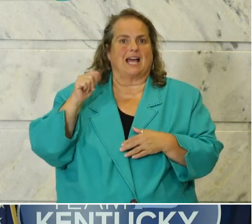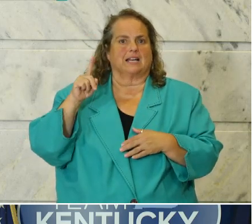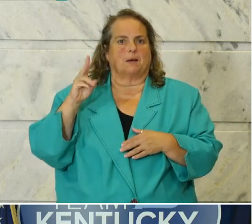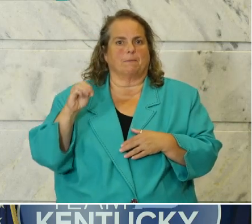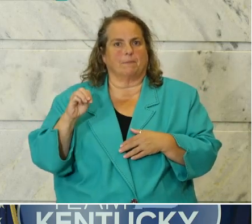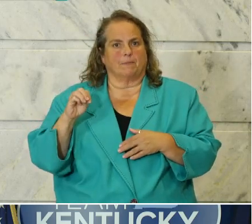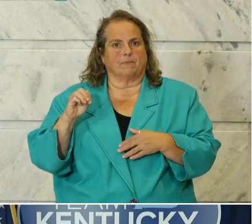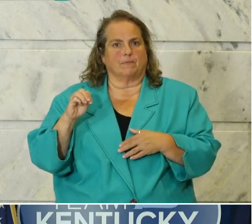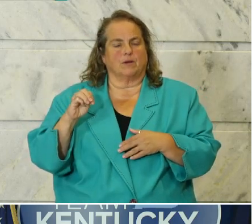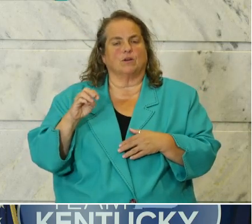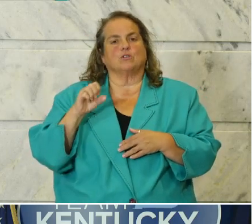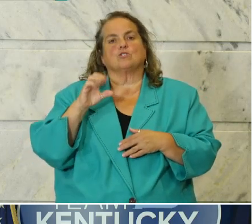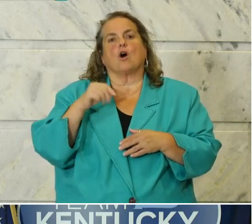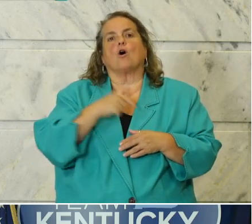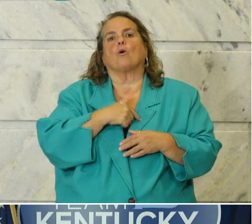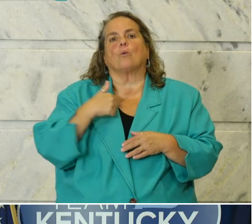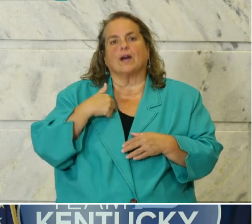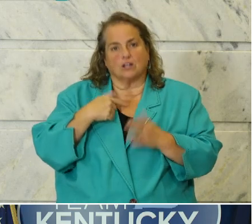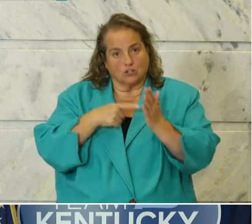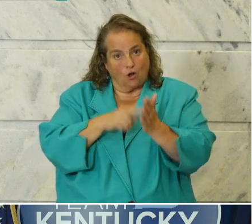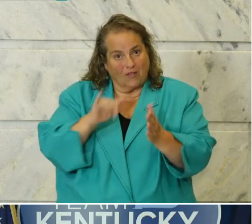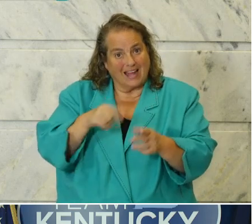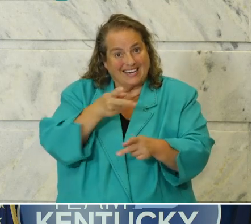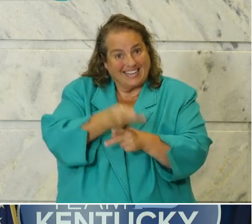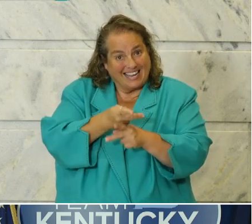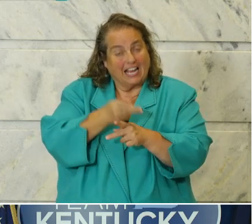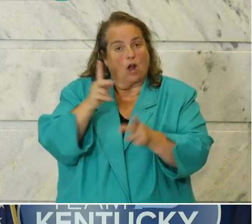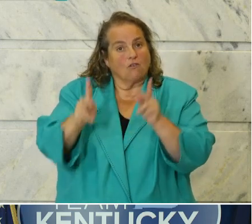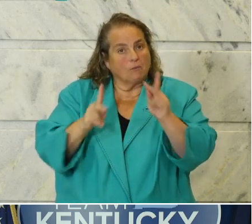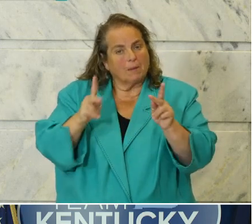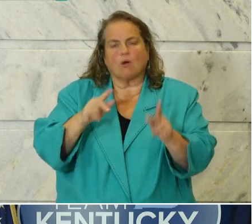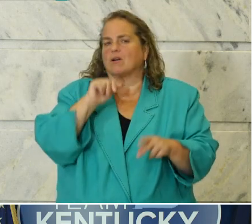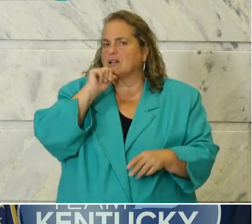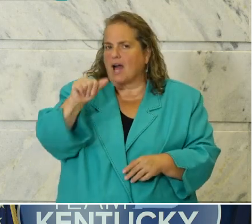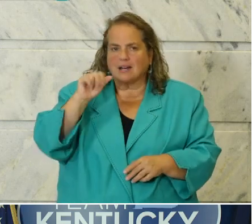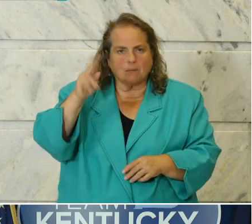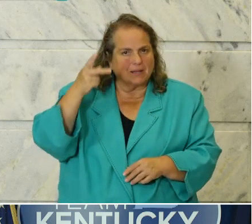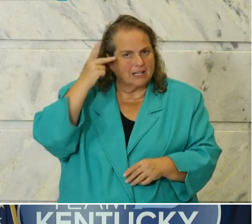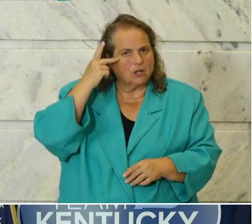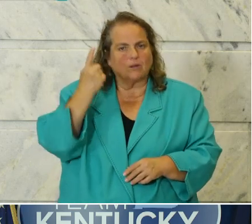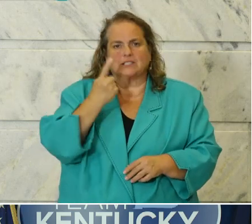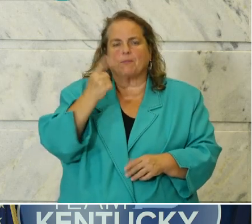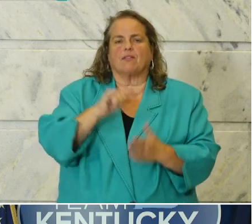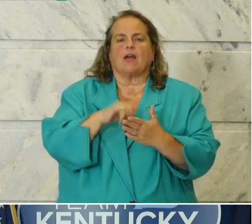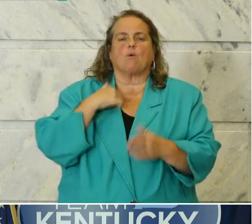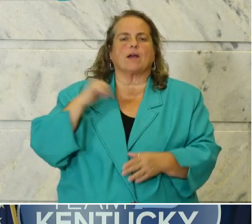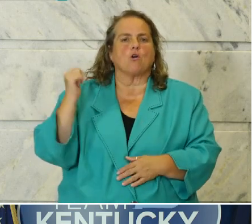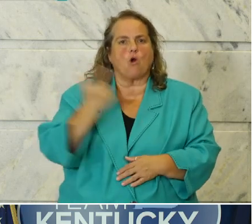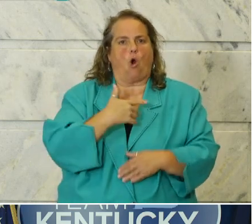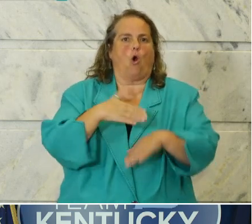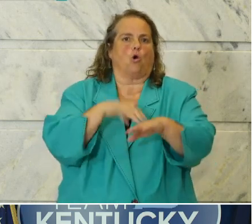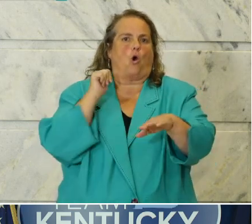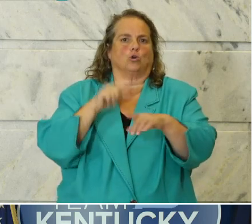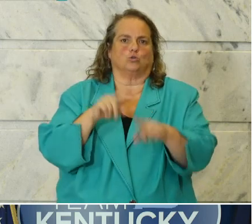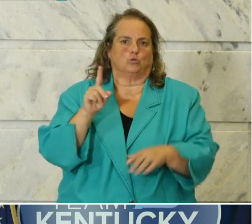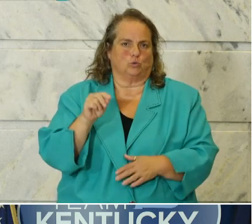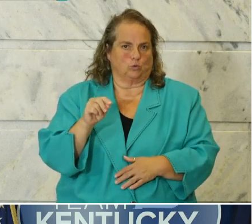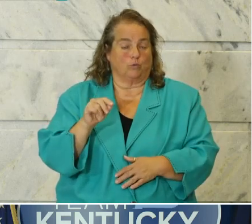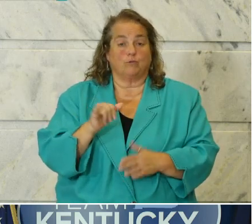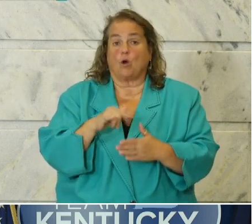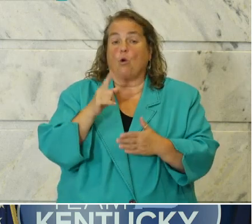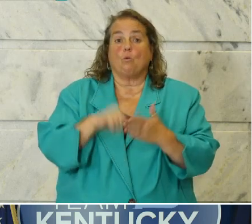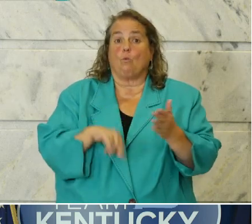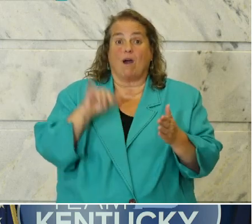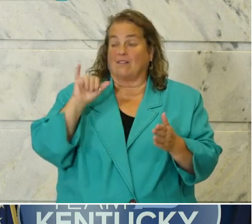shows that taking care of our people is not political, it's something we are all called to do. So what this